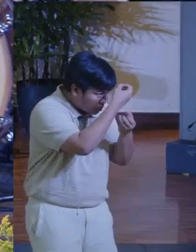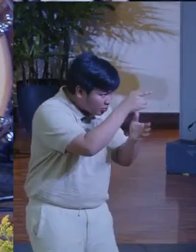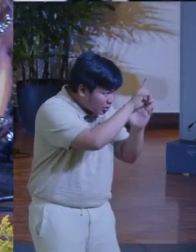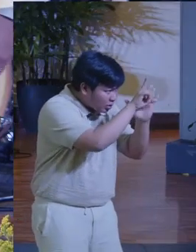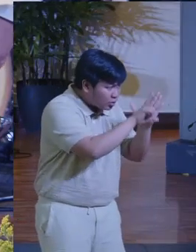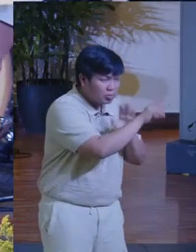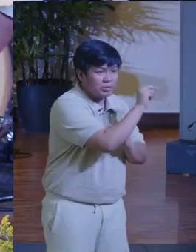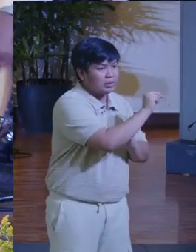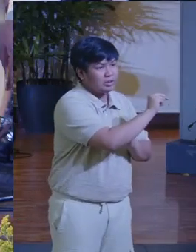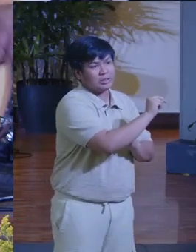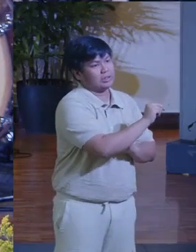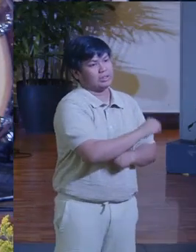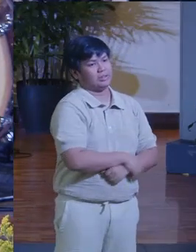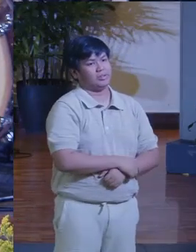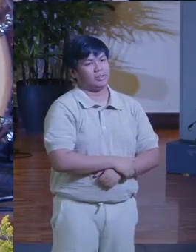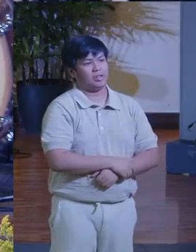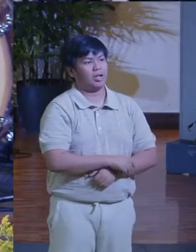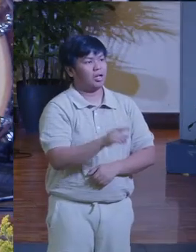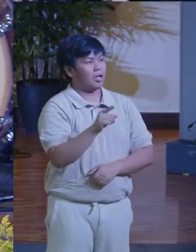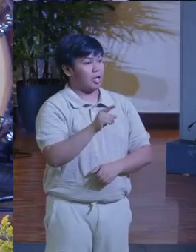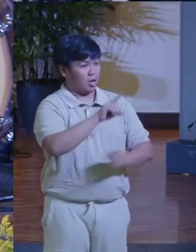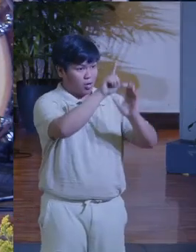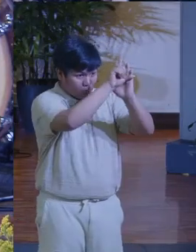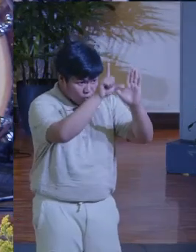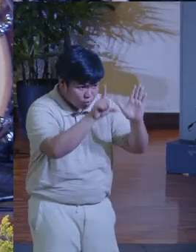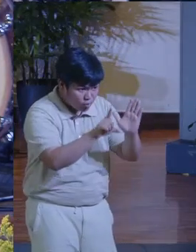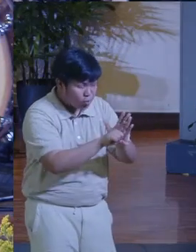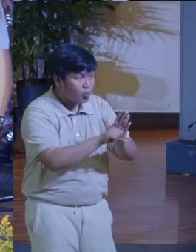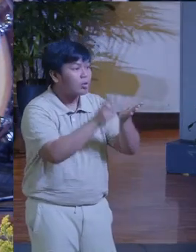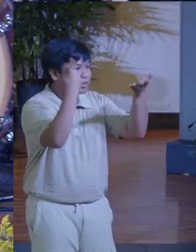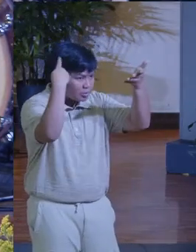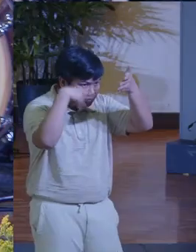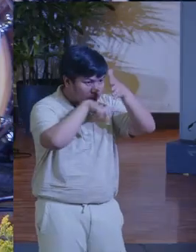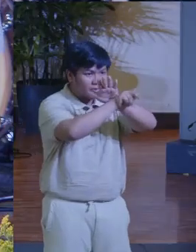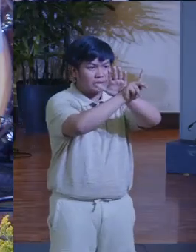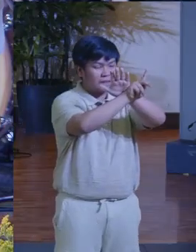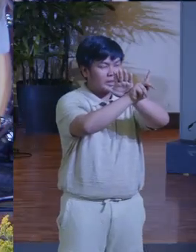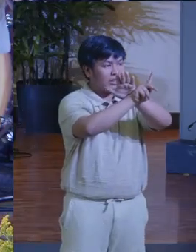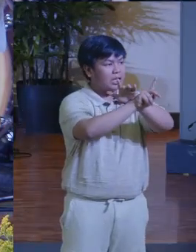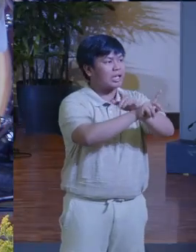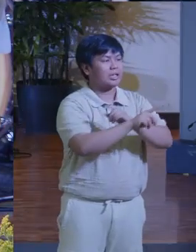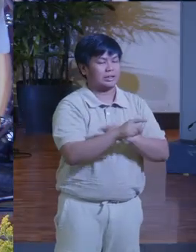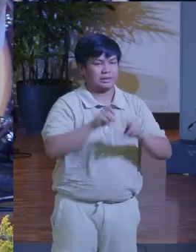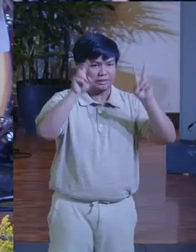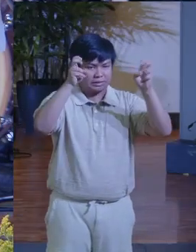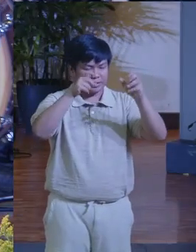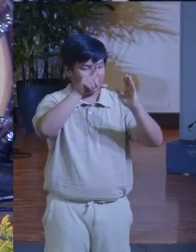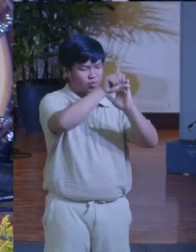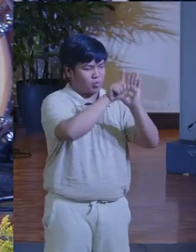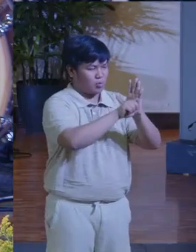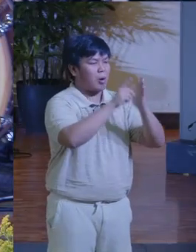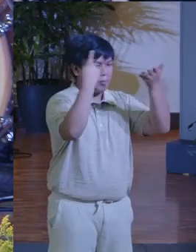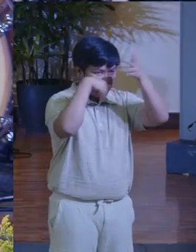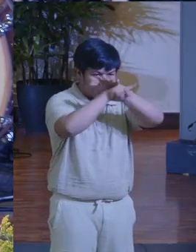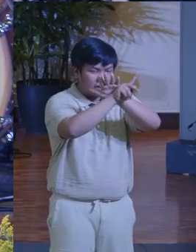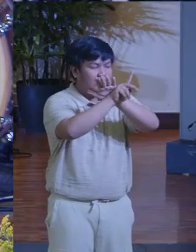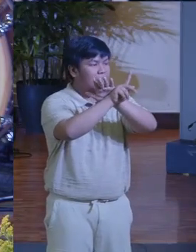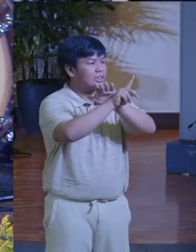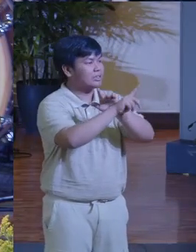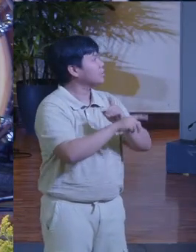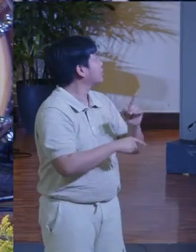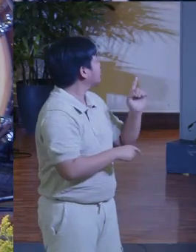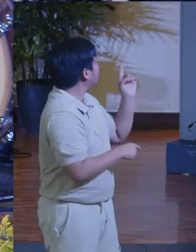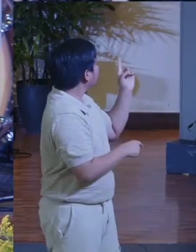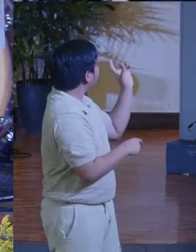pamamagitan ni Moises. Although the law and the prophets, yung pong term na yon, law and the prophets,